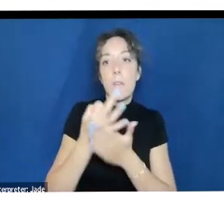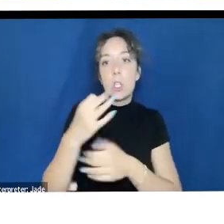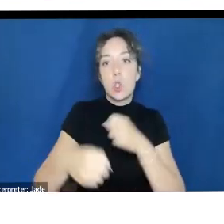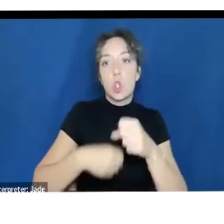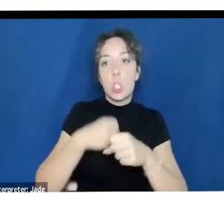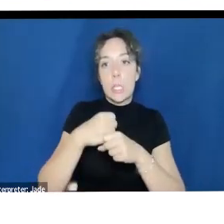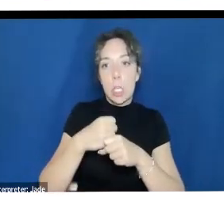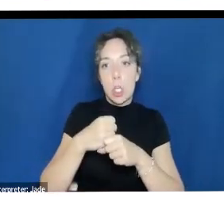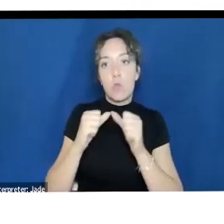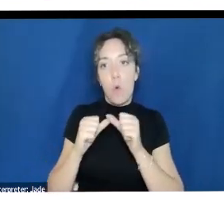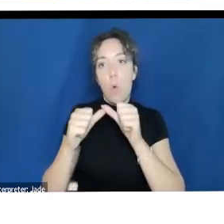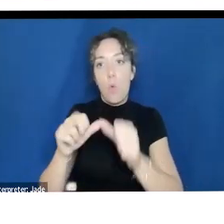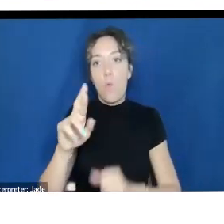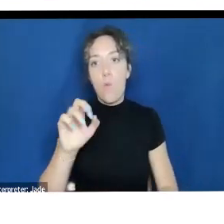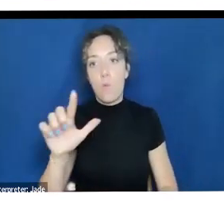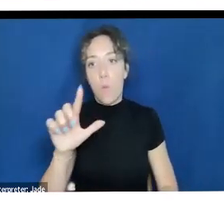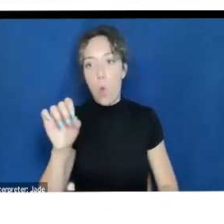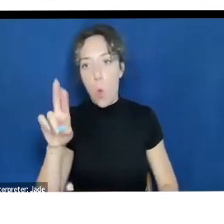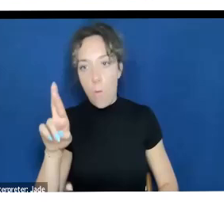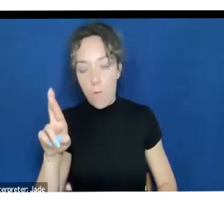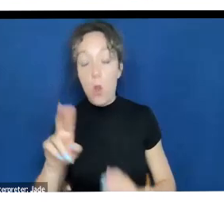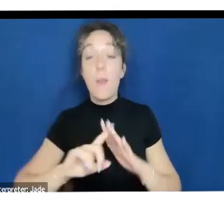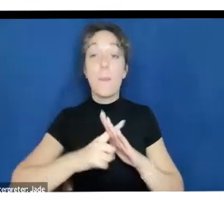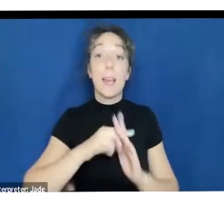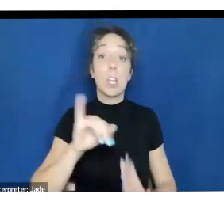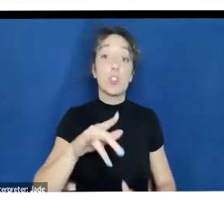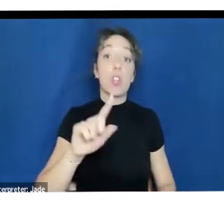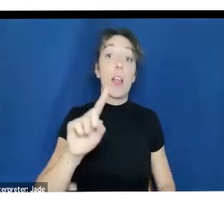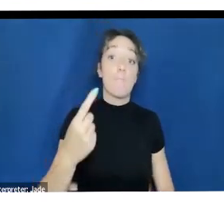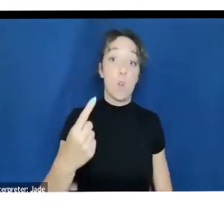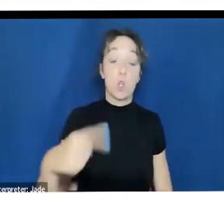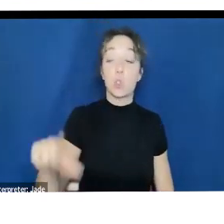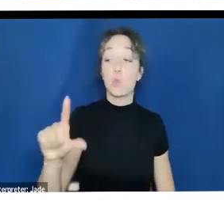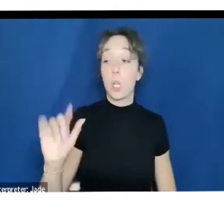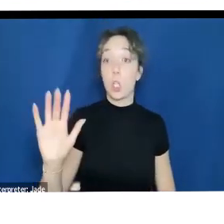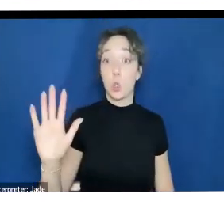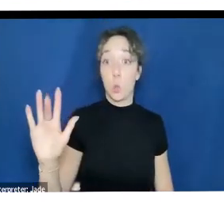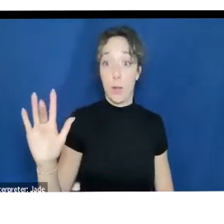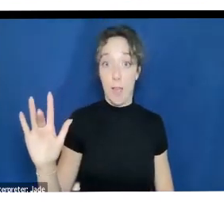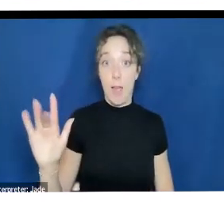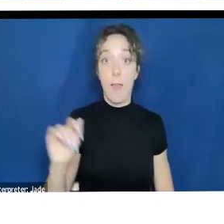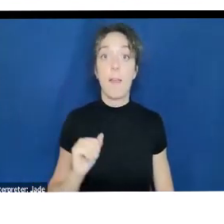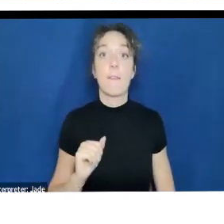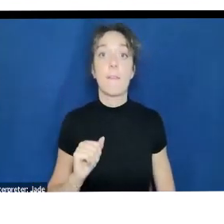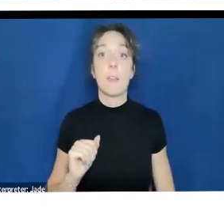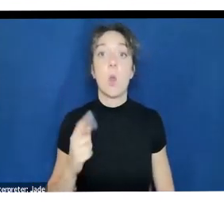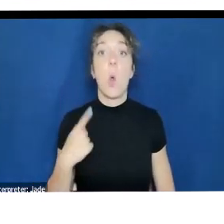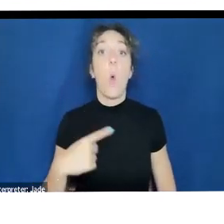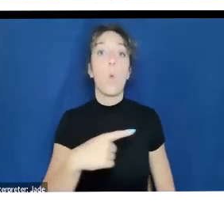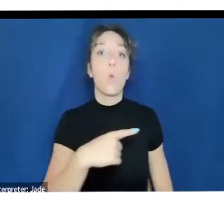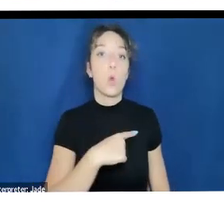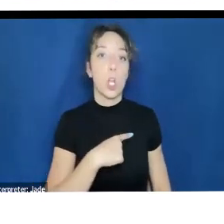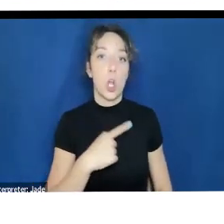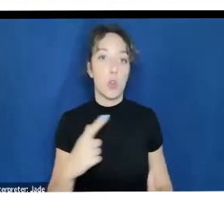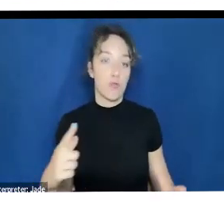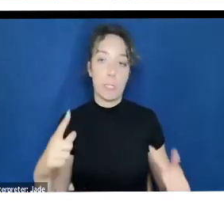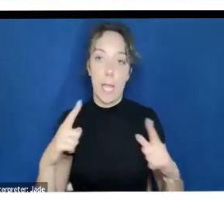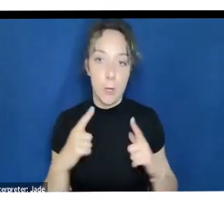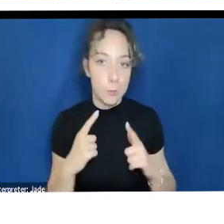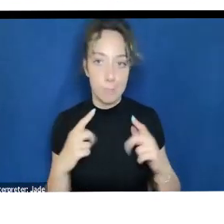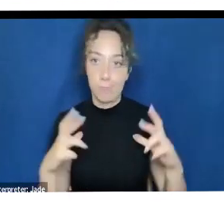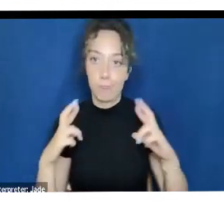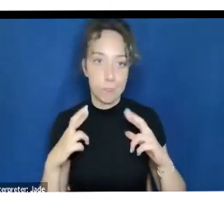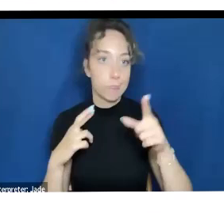rollover, is beginning July 1, 2025, that we are retiring the migrant code